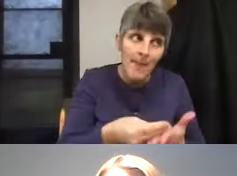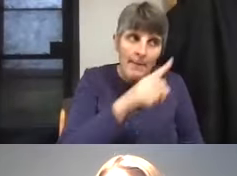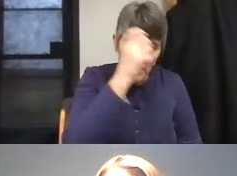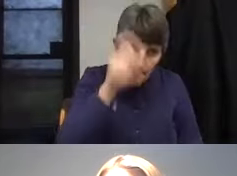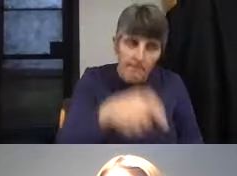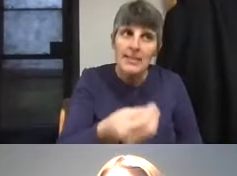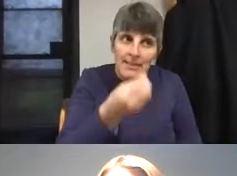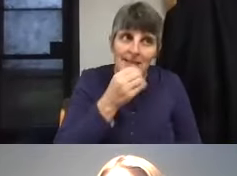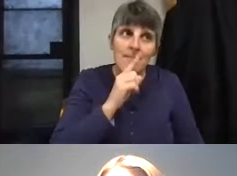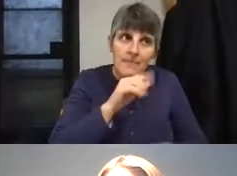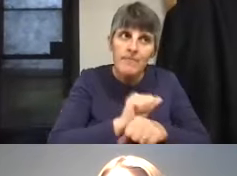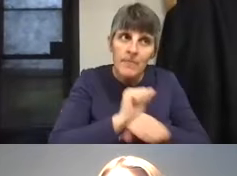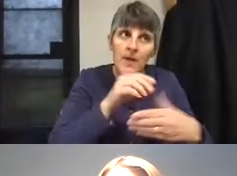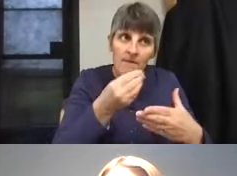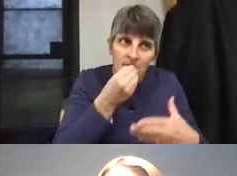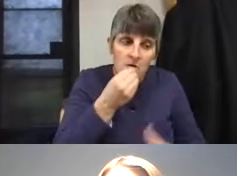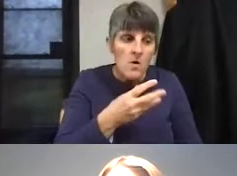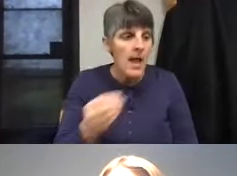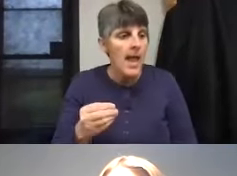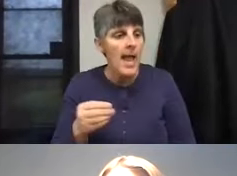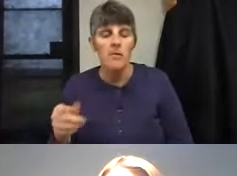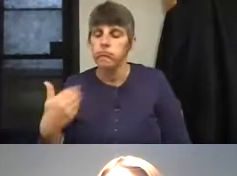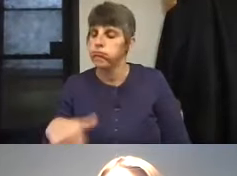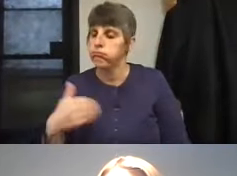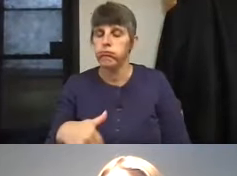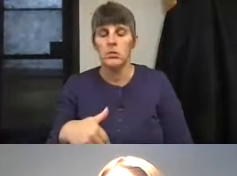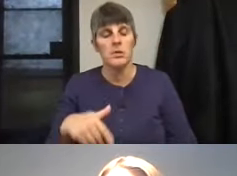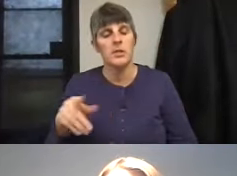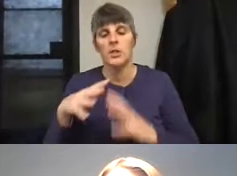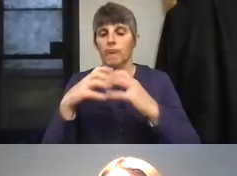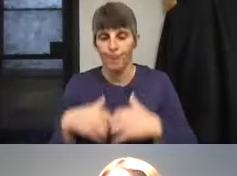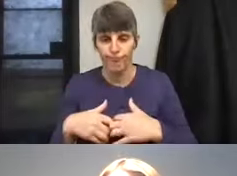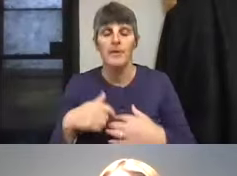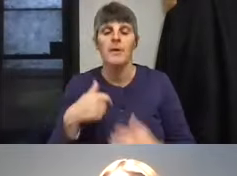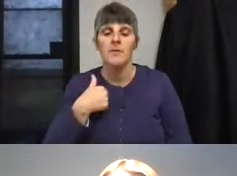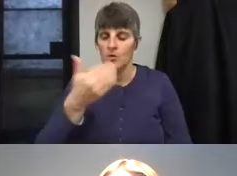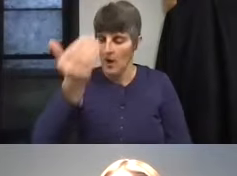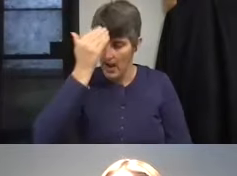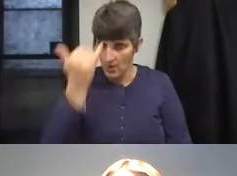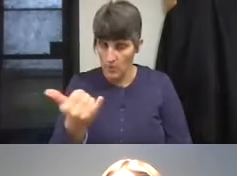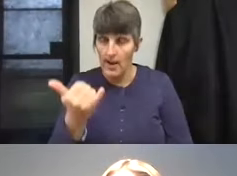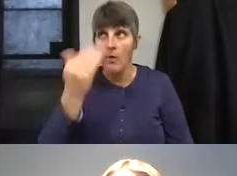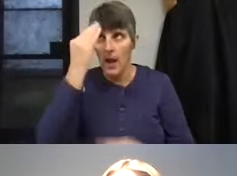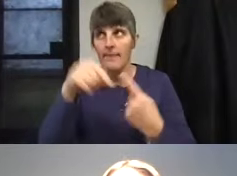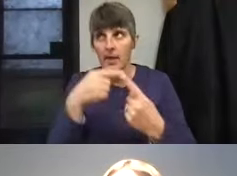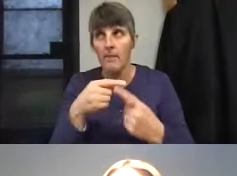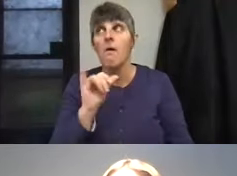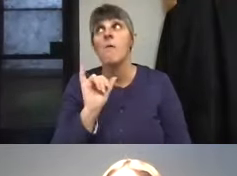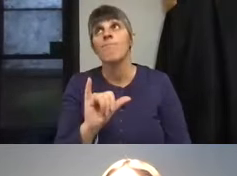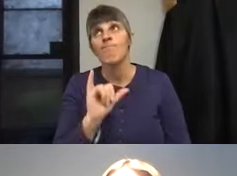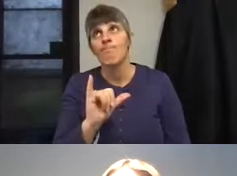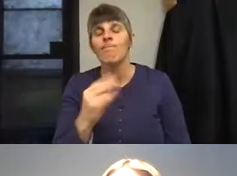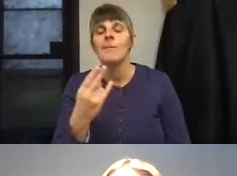eat something else. And it was just complete meltdown. So I do know, now that I think about things, he